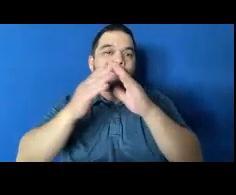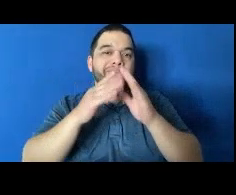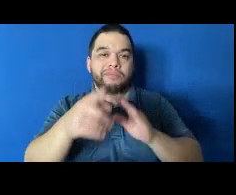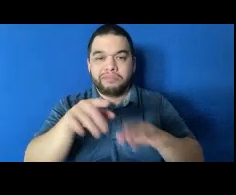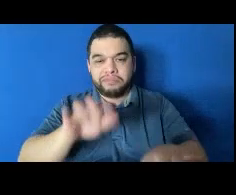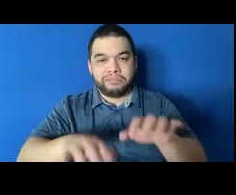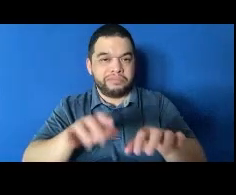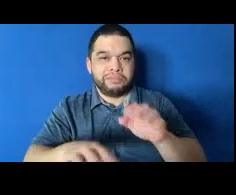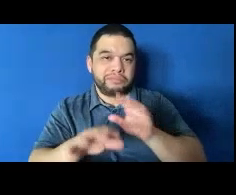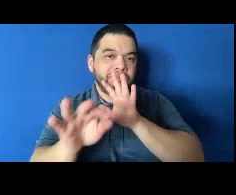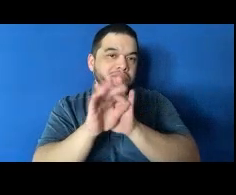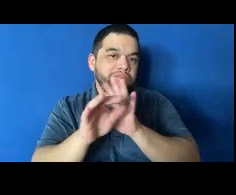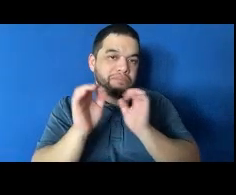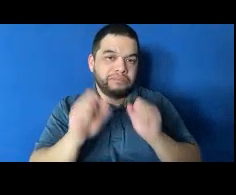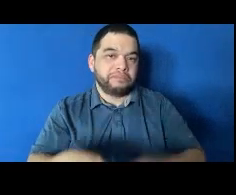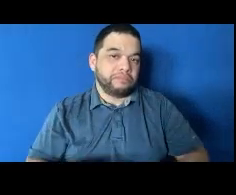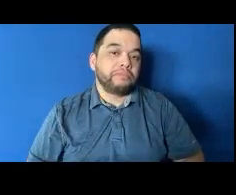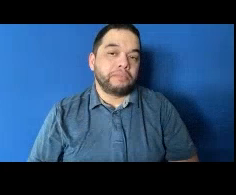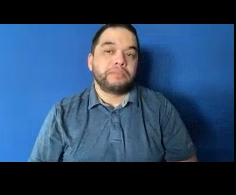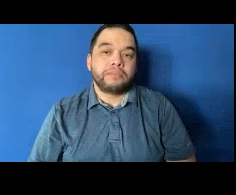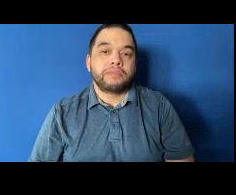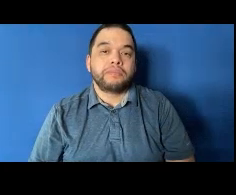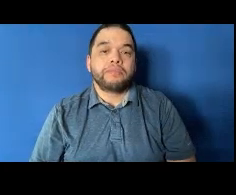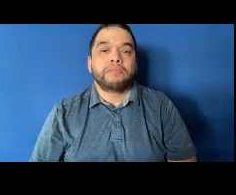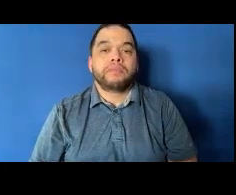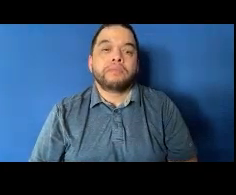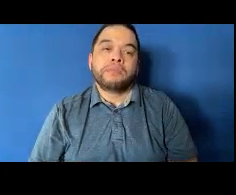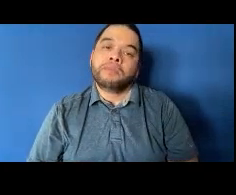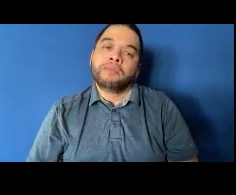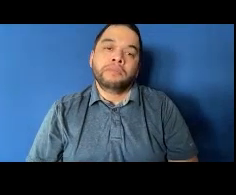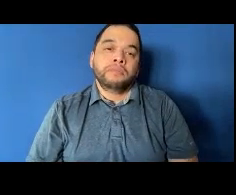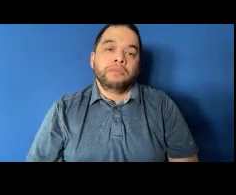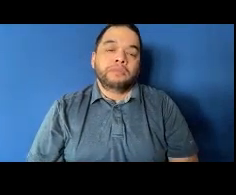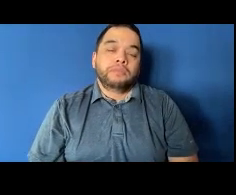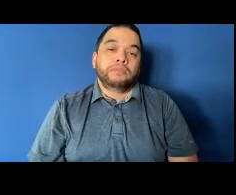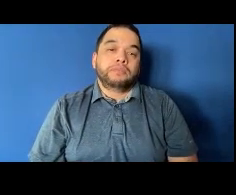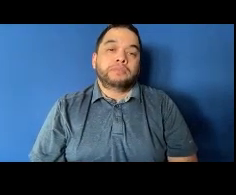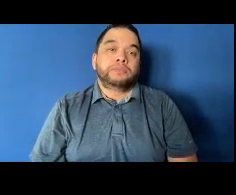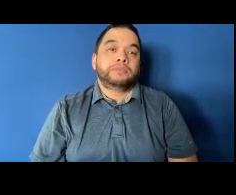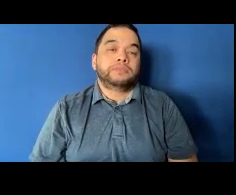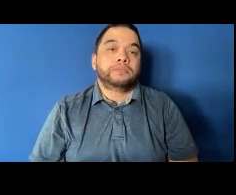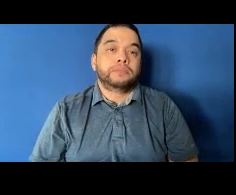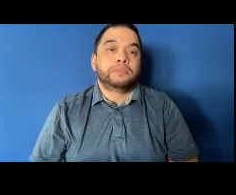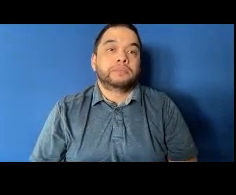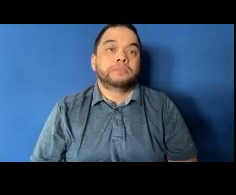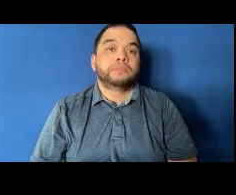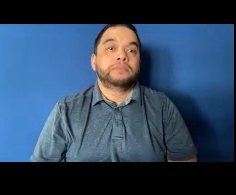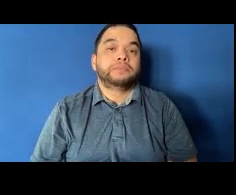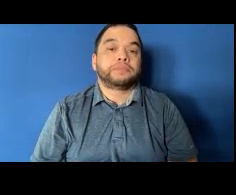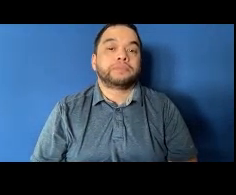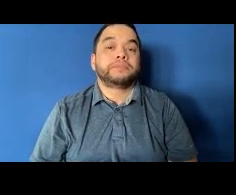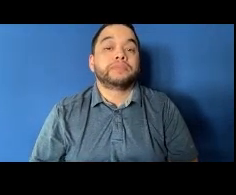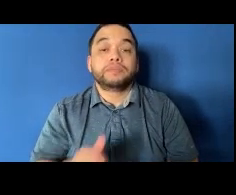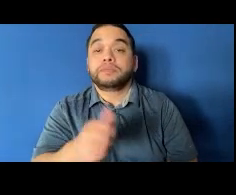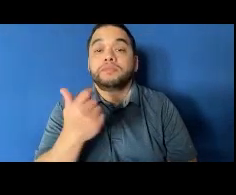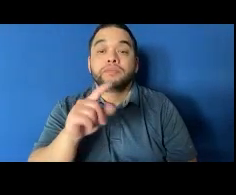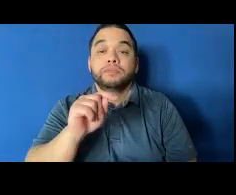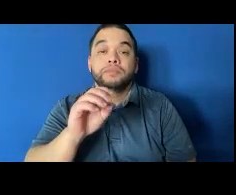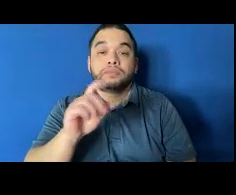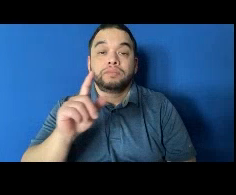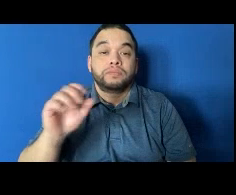you want, you can look for it. En Once more, términos de in terms otras of cosas esta what other herramienta things ofrece, this esto tool